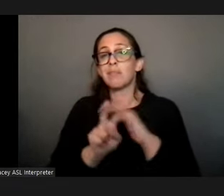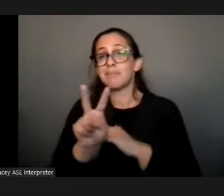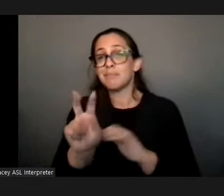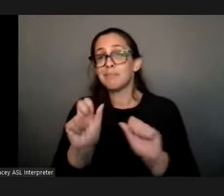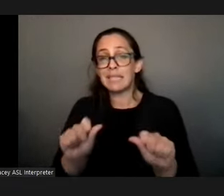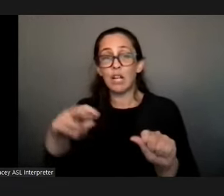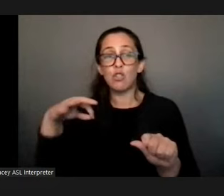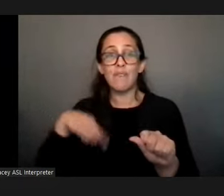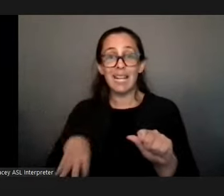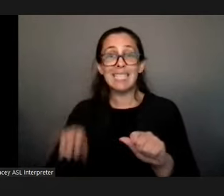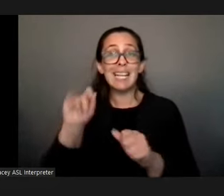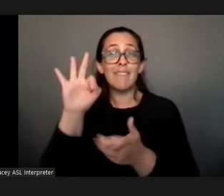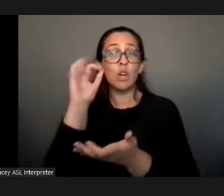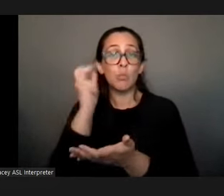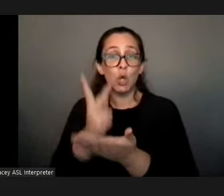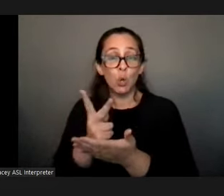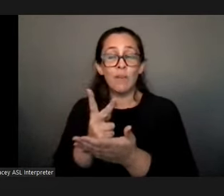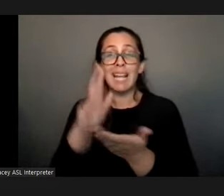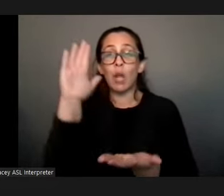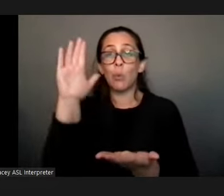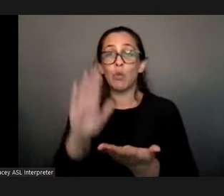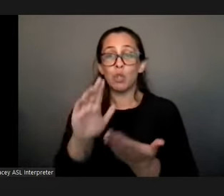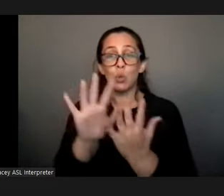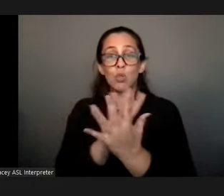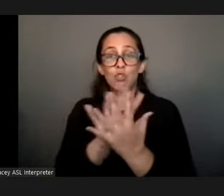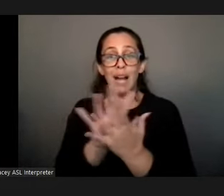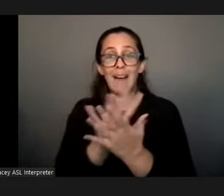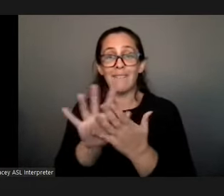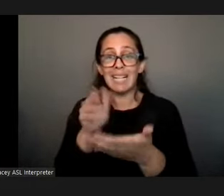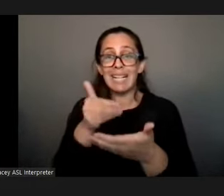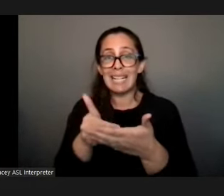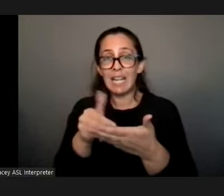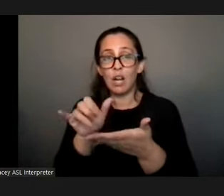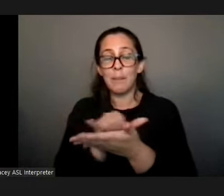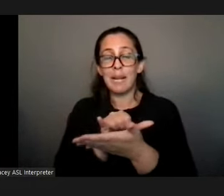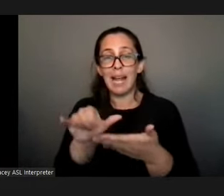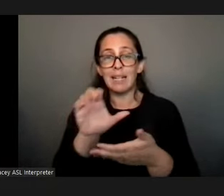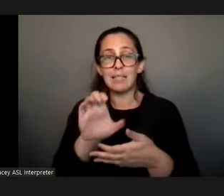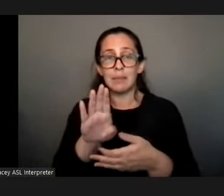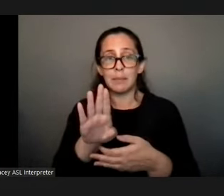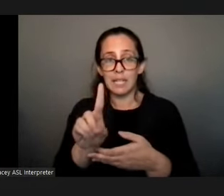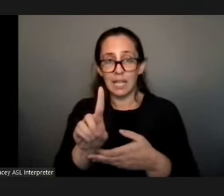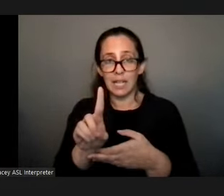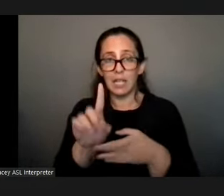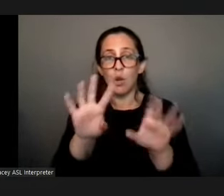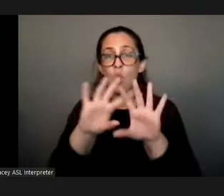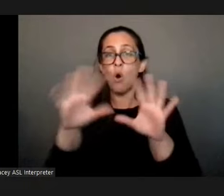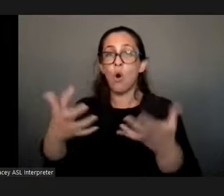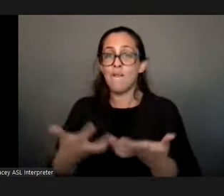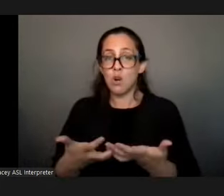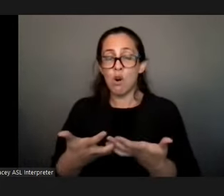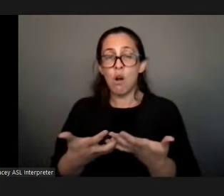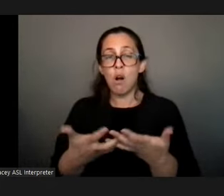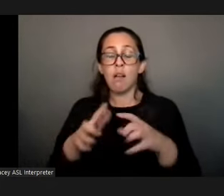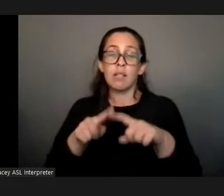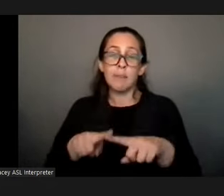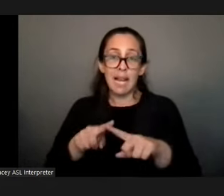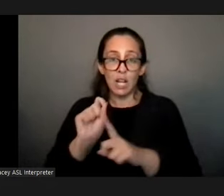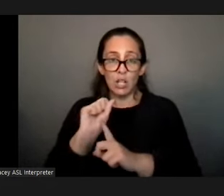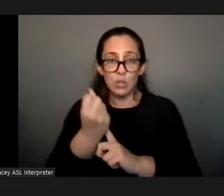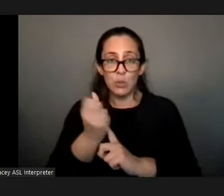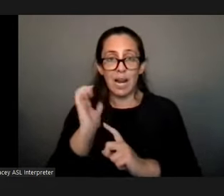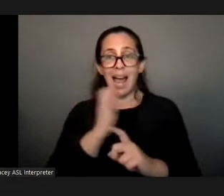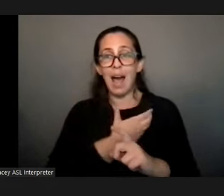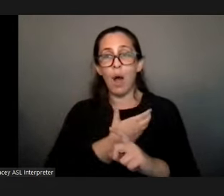anticipate the project would reduce vehicular traffic in and near the Manhattan Central Business District. Overall, and depending upon scenario, our models predict